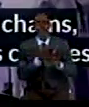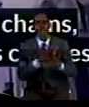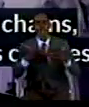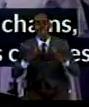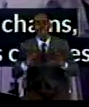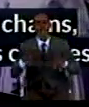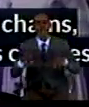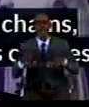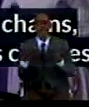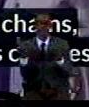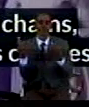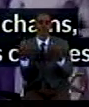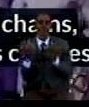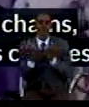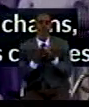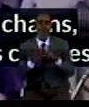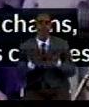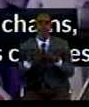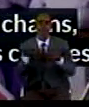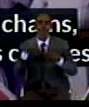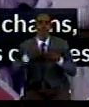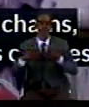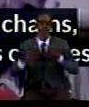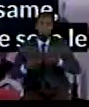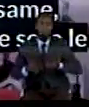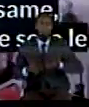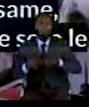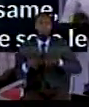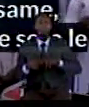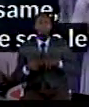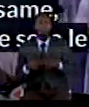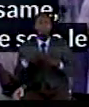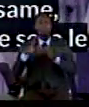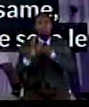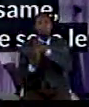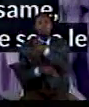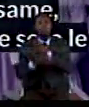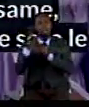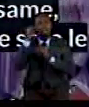go. Jesus broke the chains. He broke the chains.